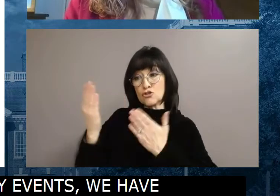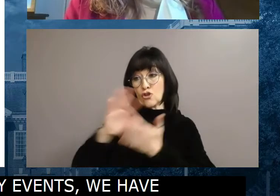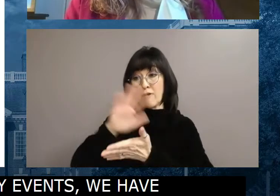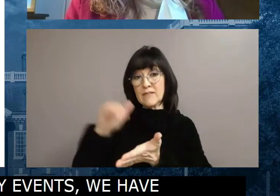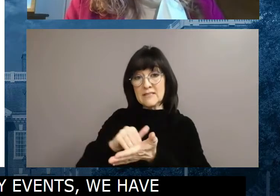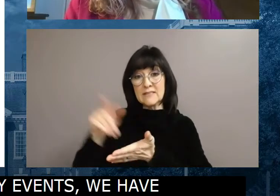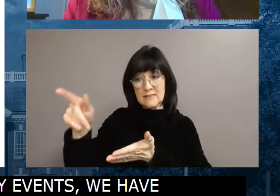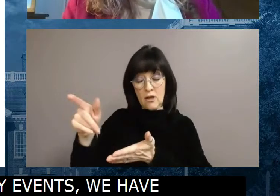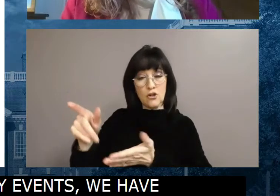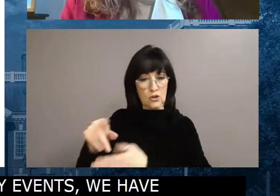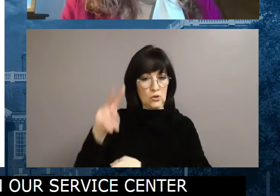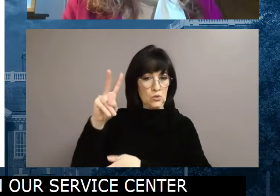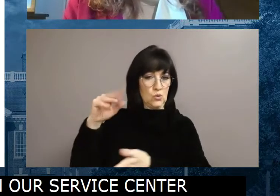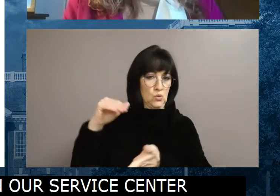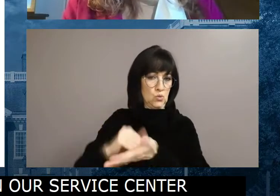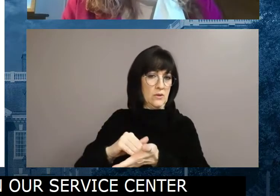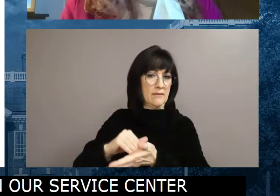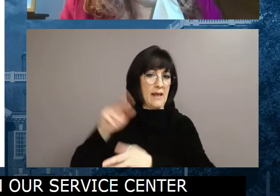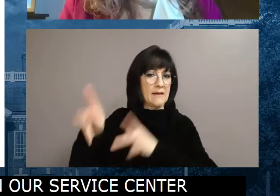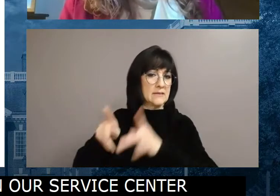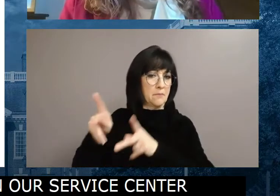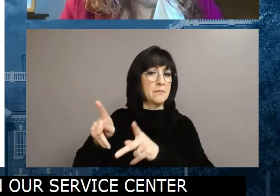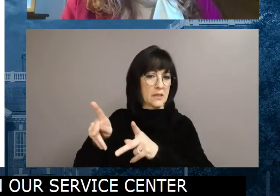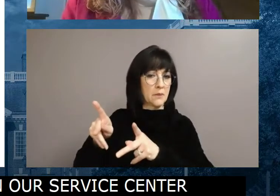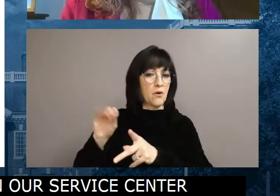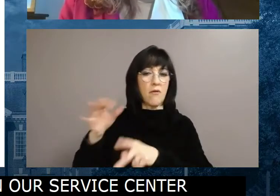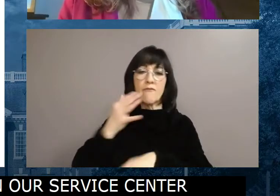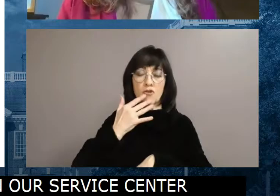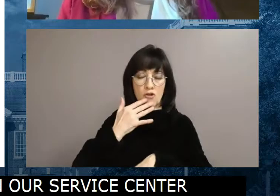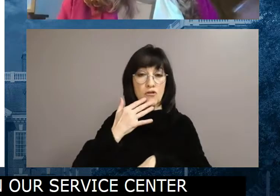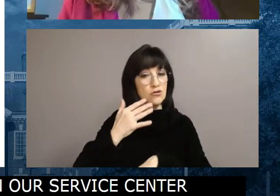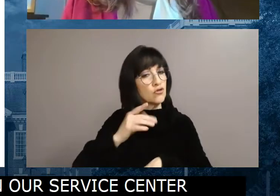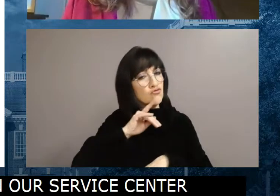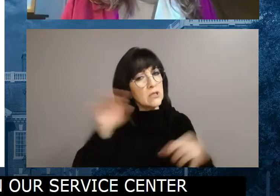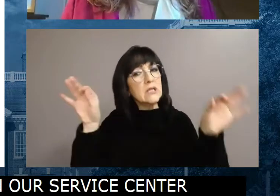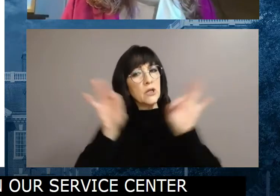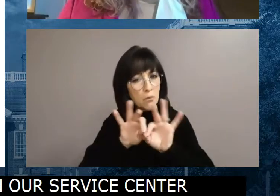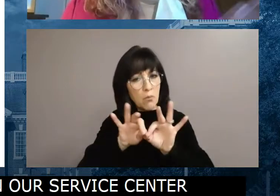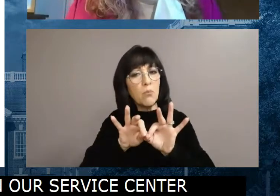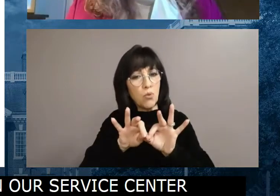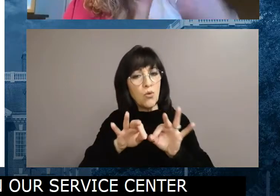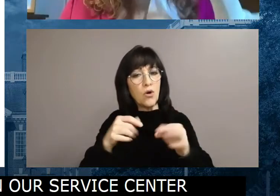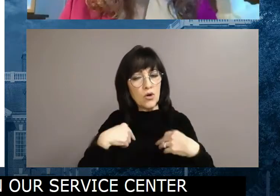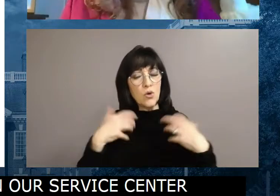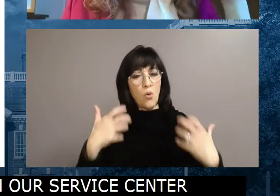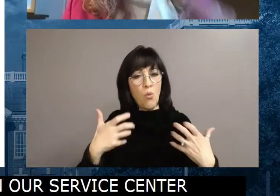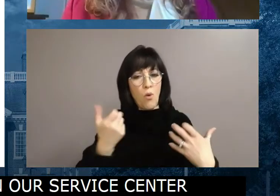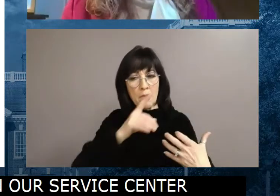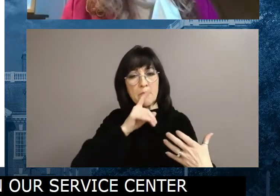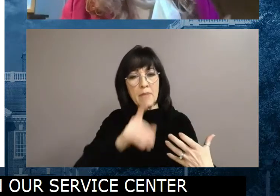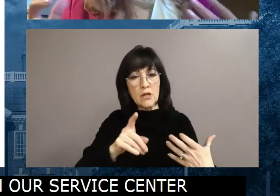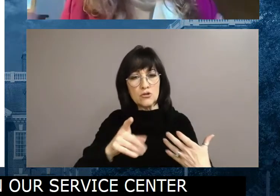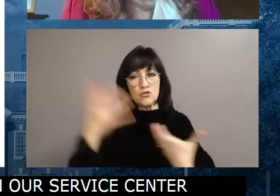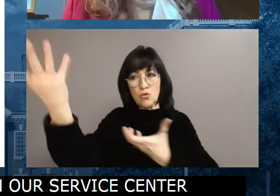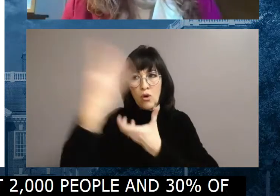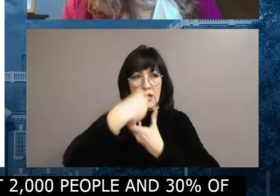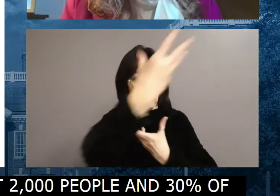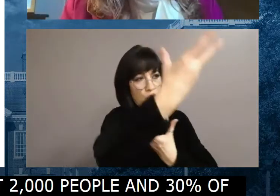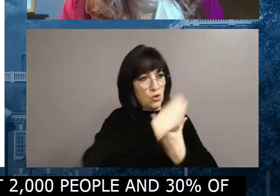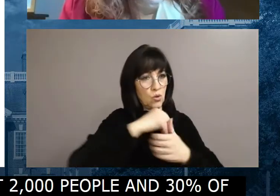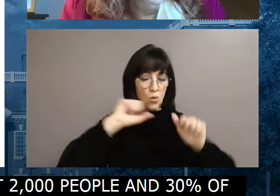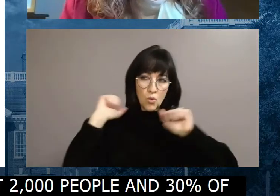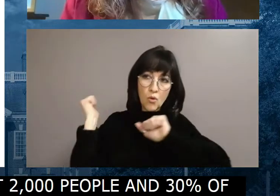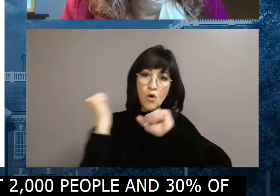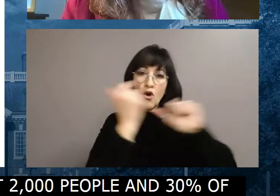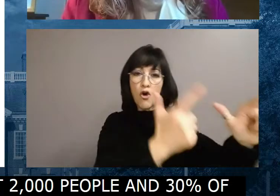are persons of color. So it's very important as we open up wider that we also continue these very